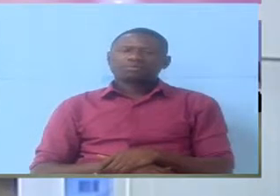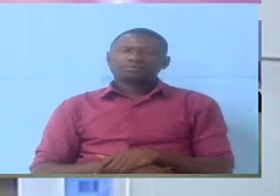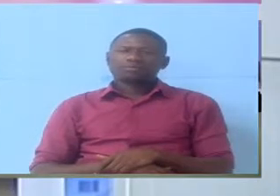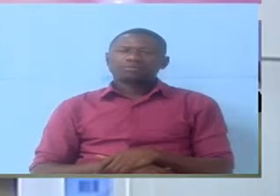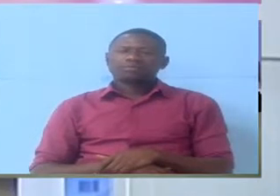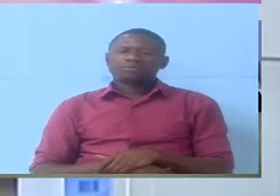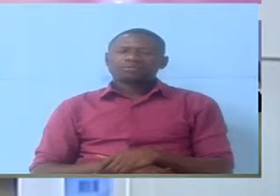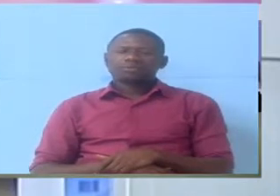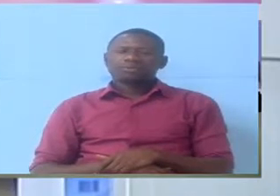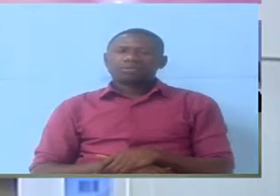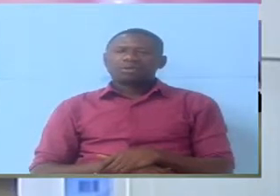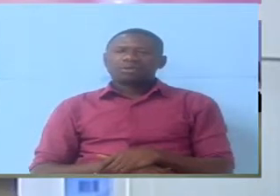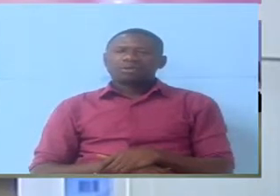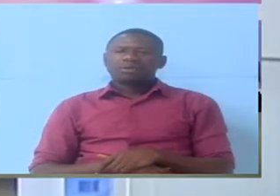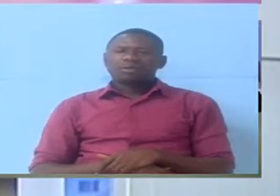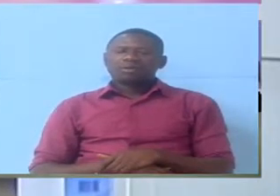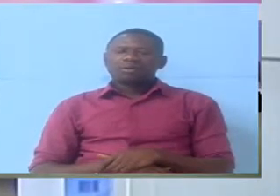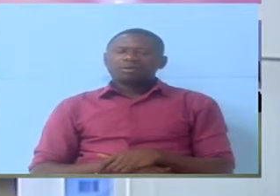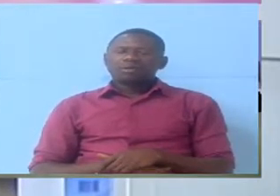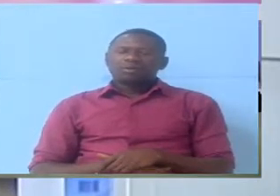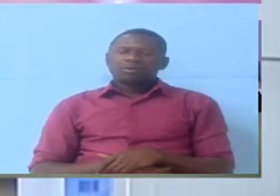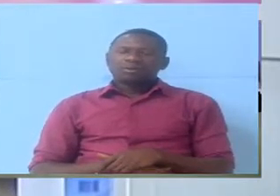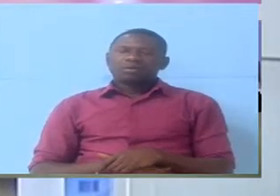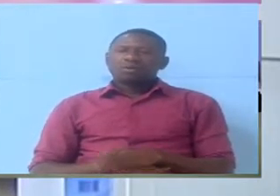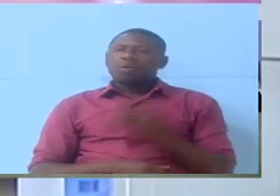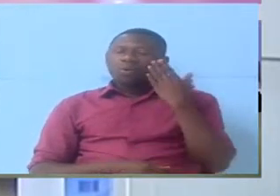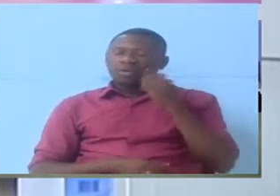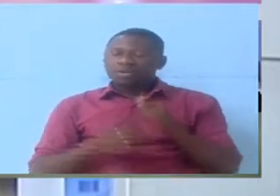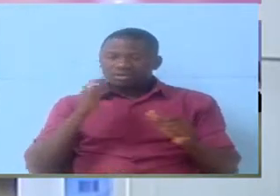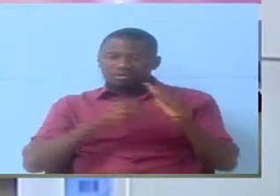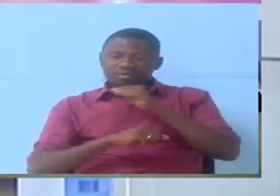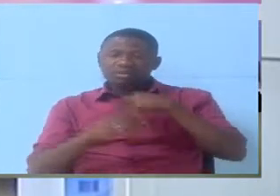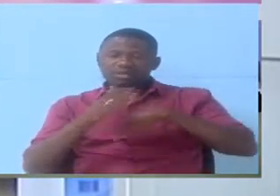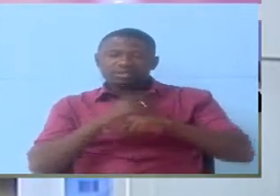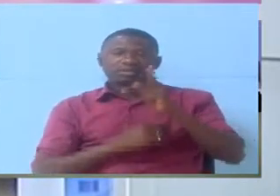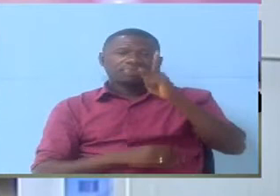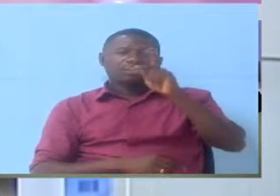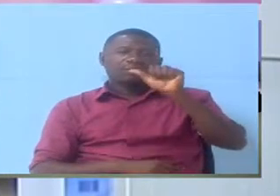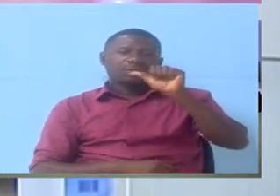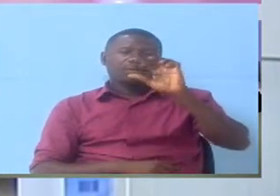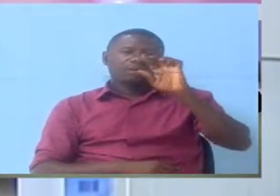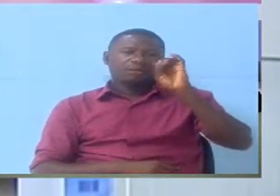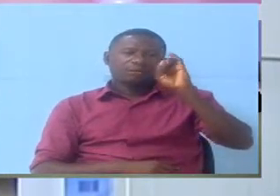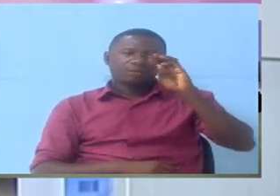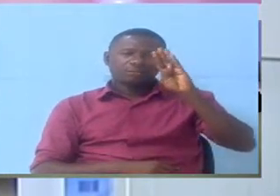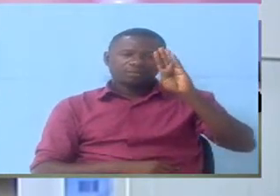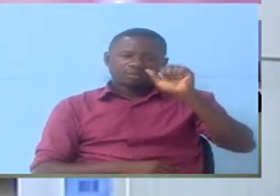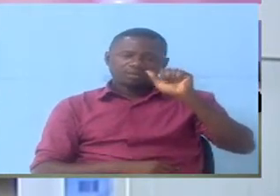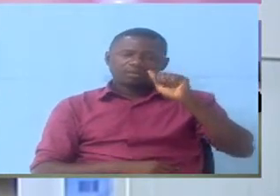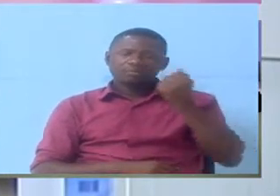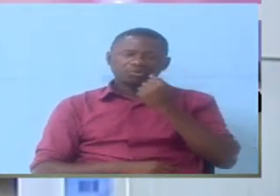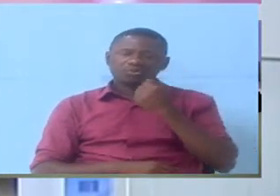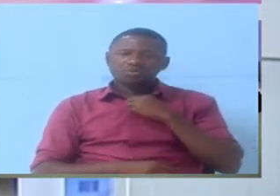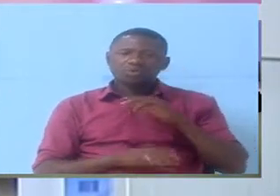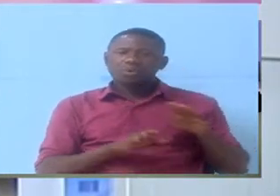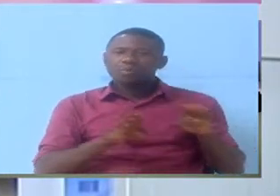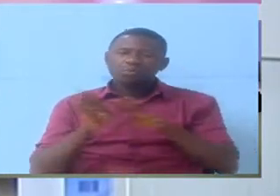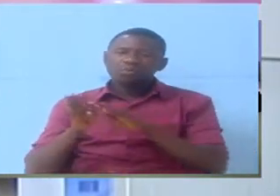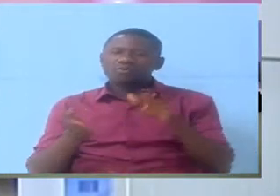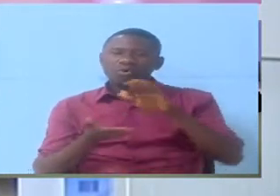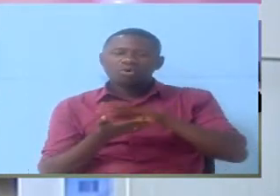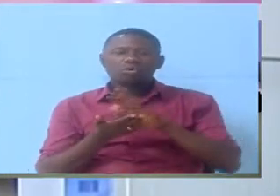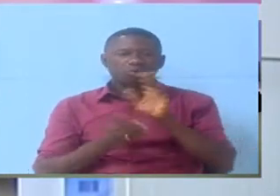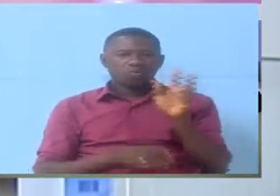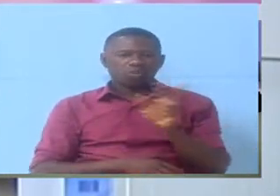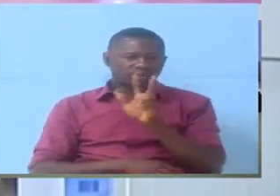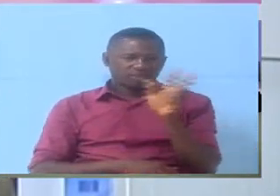Wednesday I was moved. Council, when I returned to Kairaba, kato yemde bondi jana arabalungule. So that